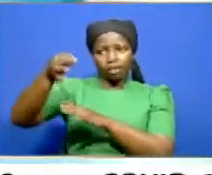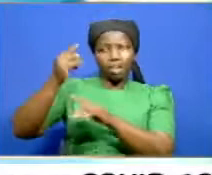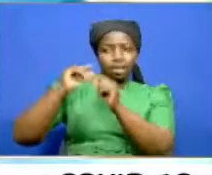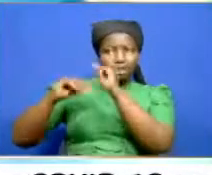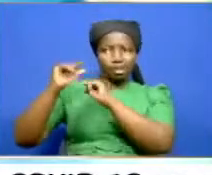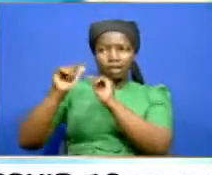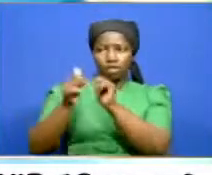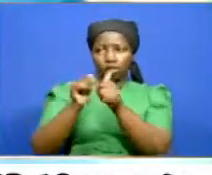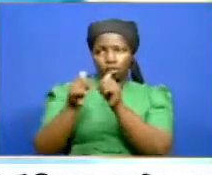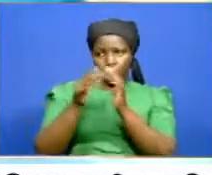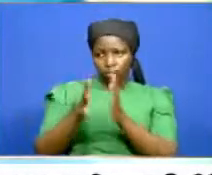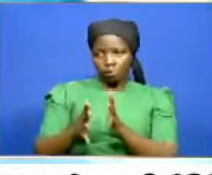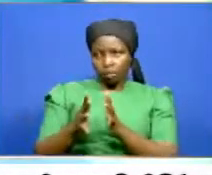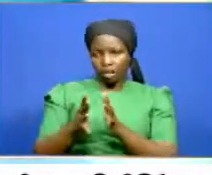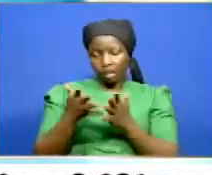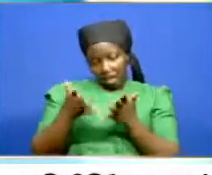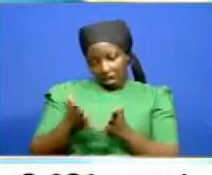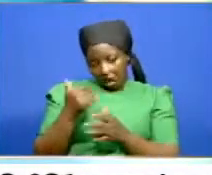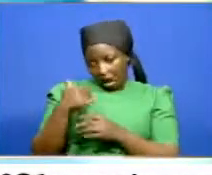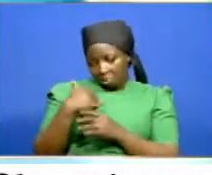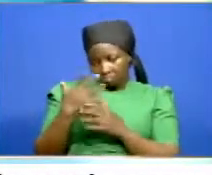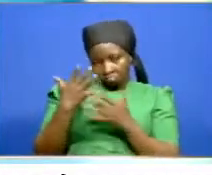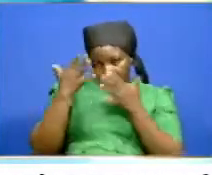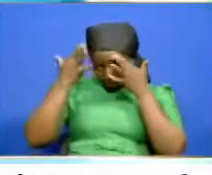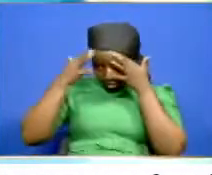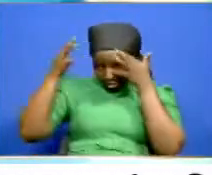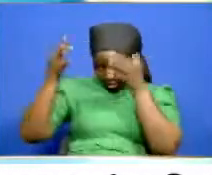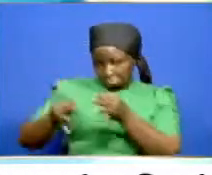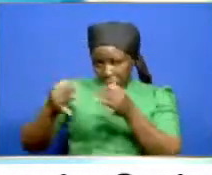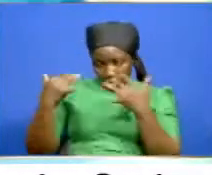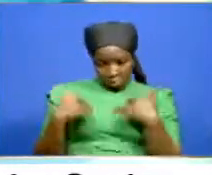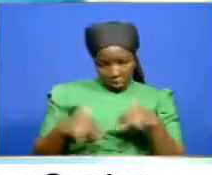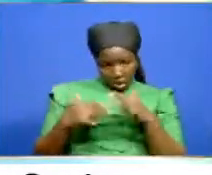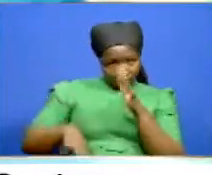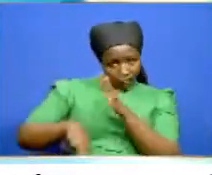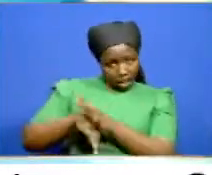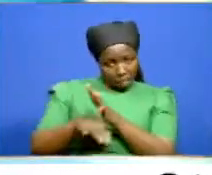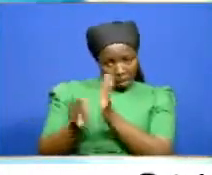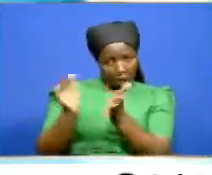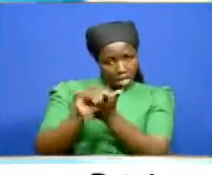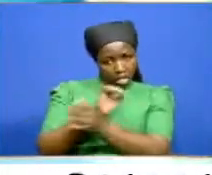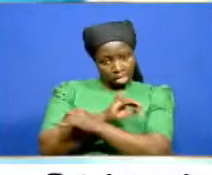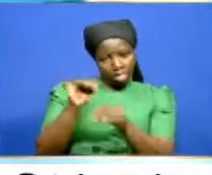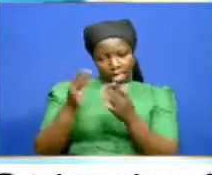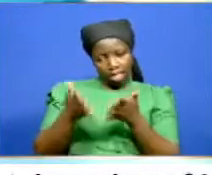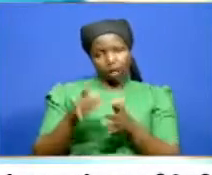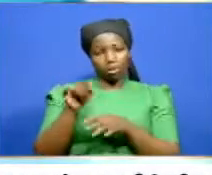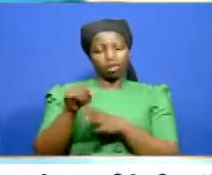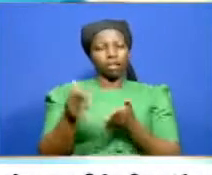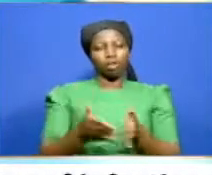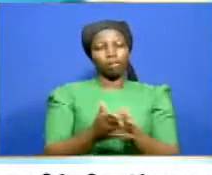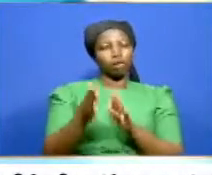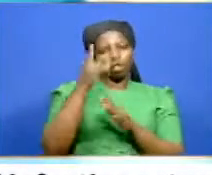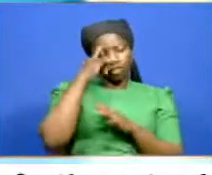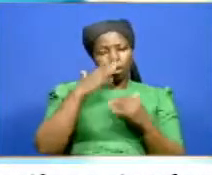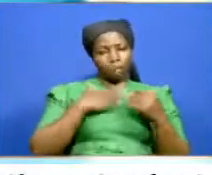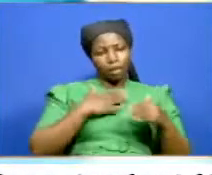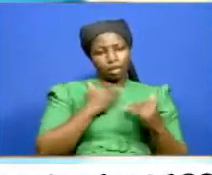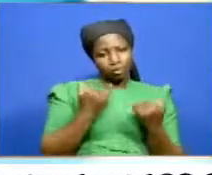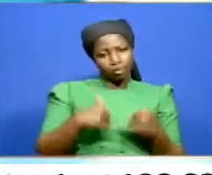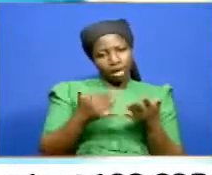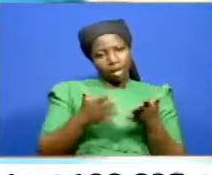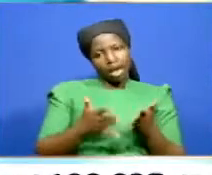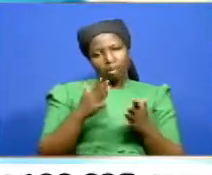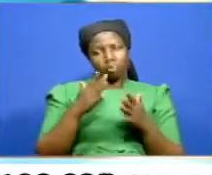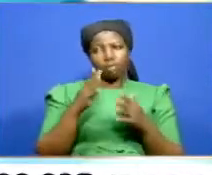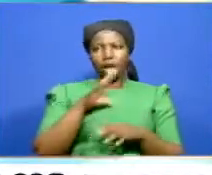now that I've hung up my boots officially, mm-hmm. I'm not going back into the game. This is an opportunity for me to try now and help the game, or